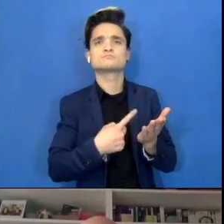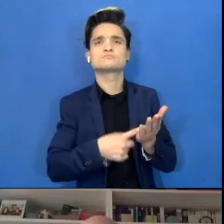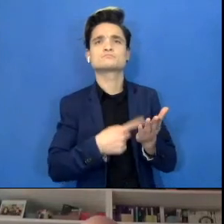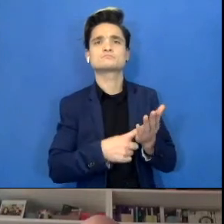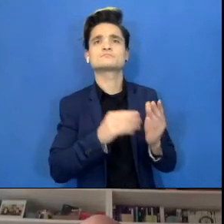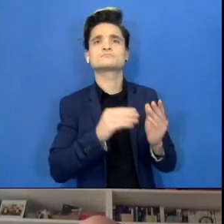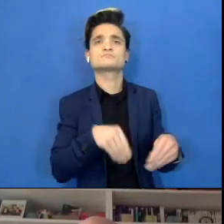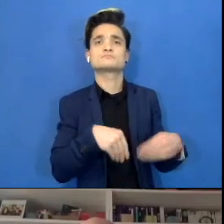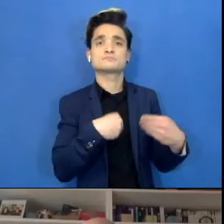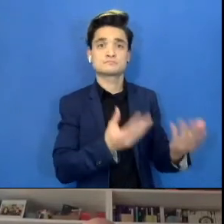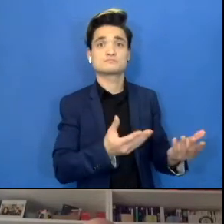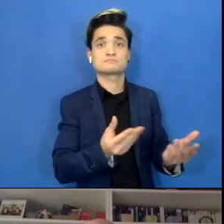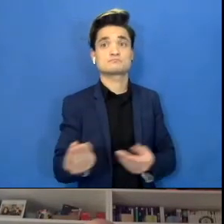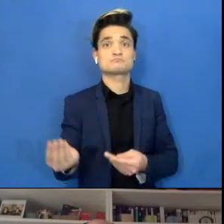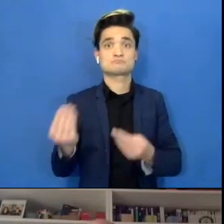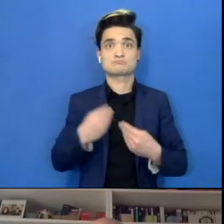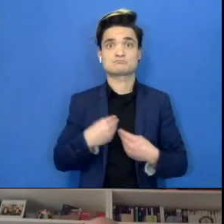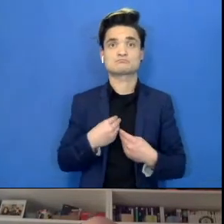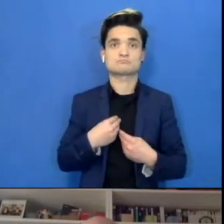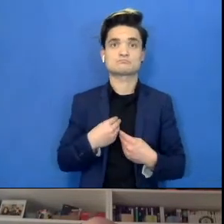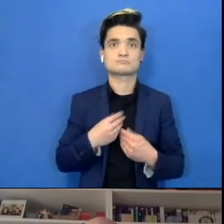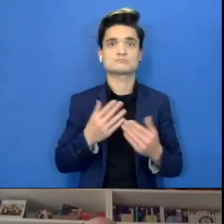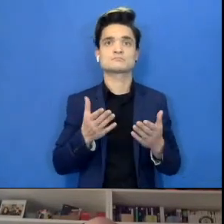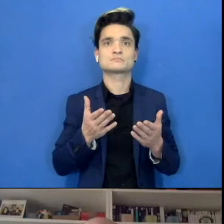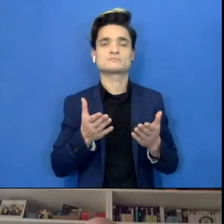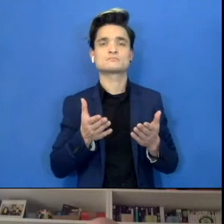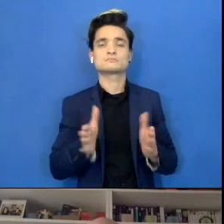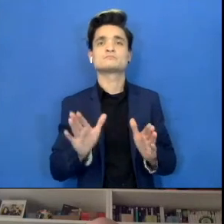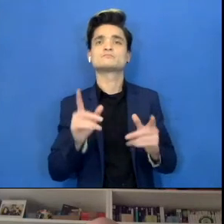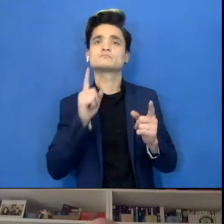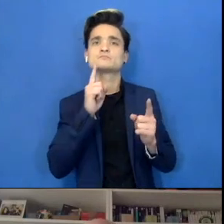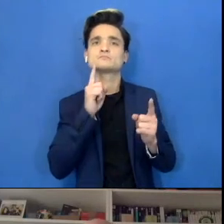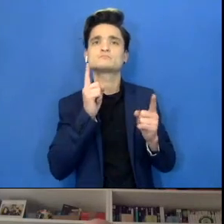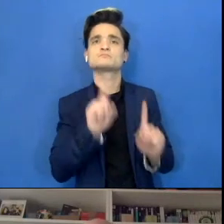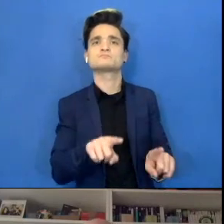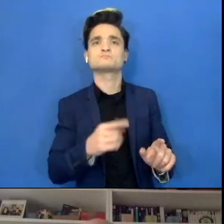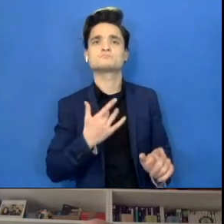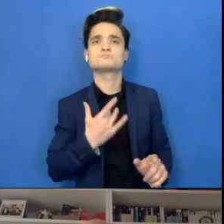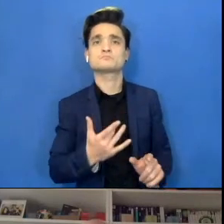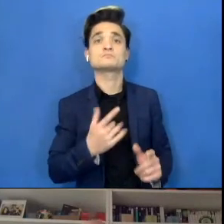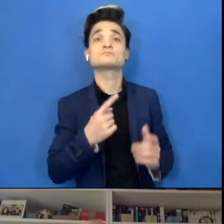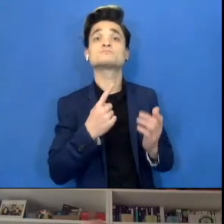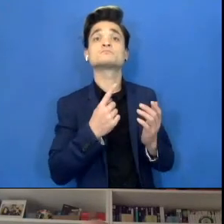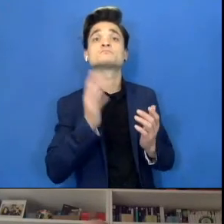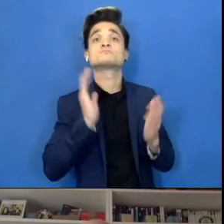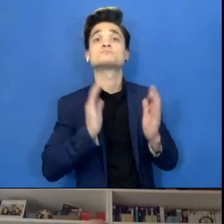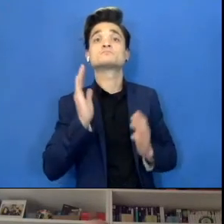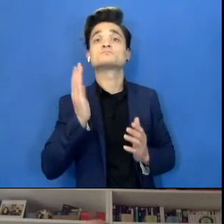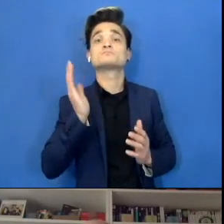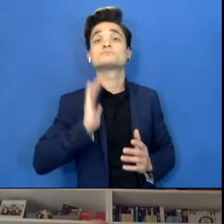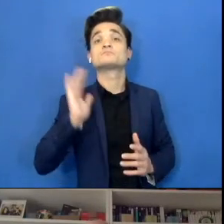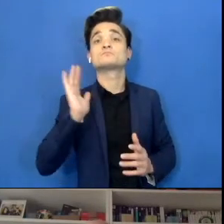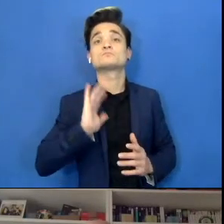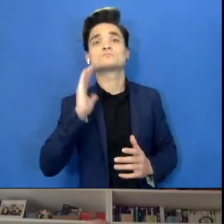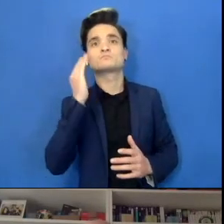stage with where we knew this is something we don't want to do because we're uncomfortable, and I had people saying that we can do